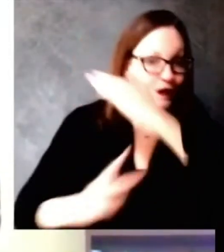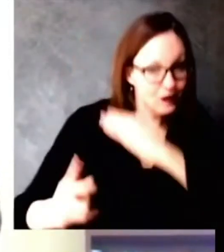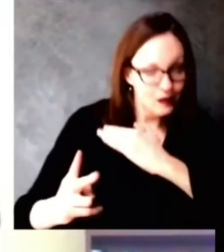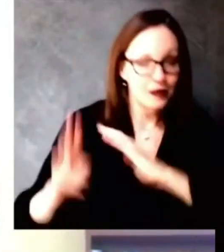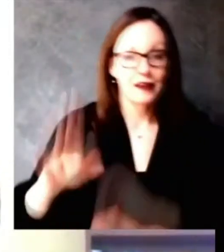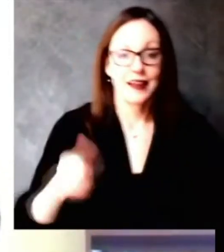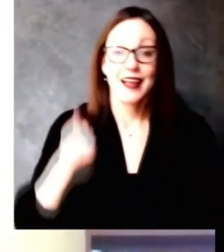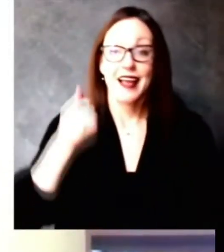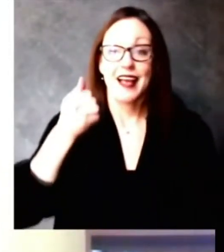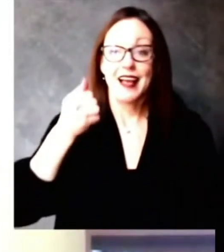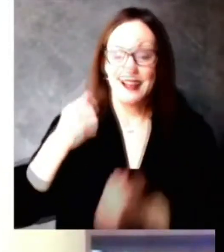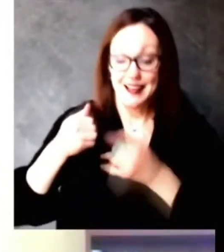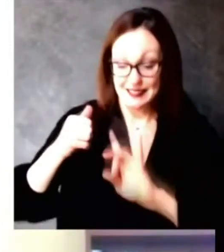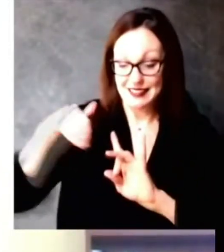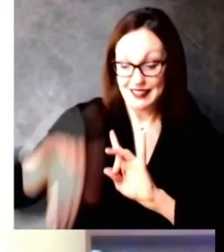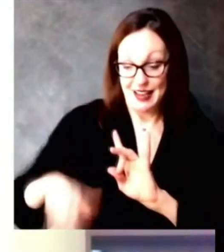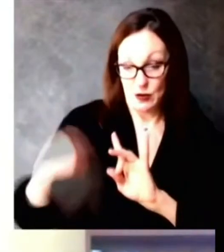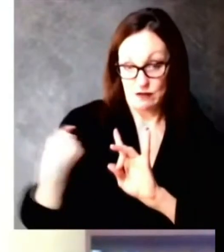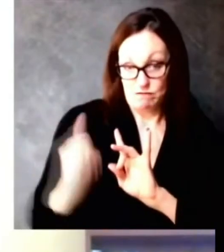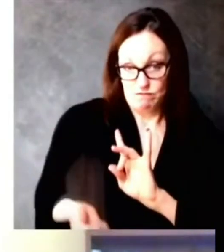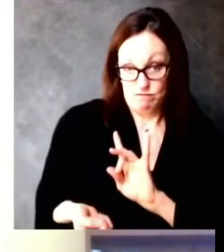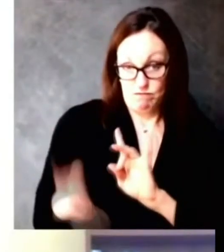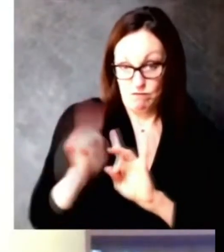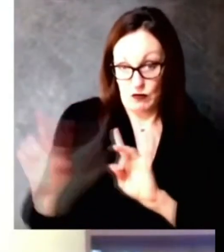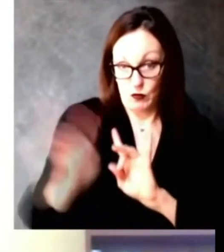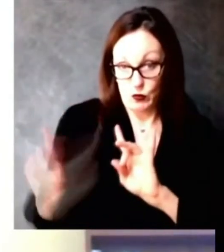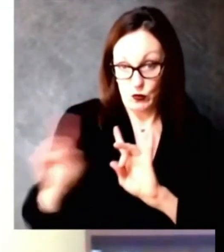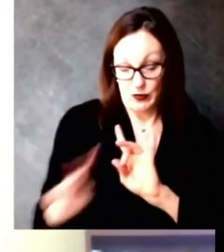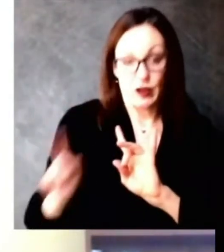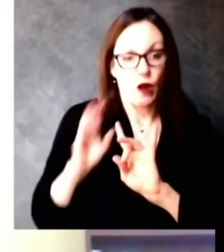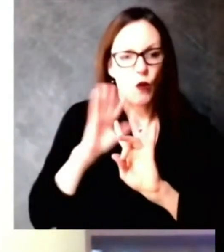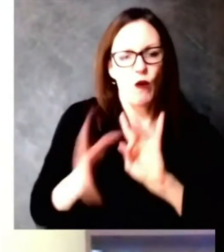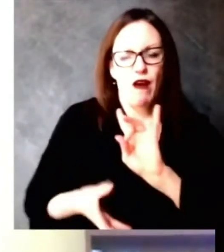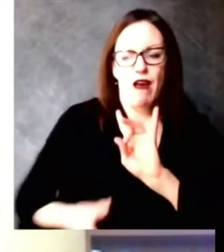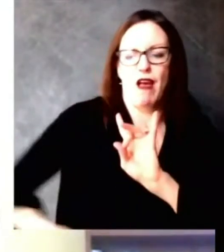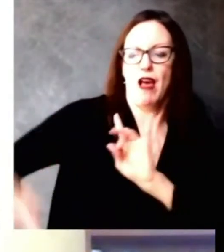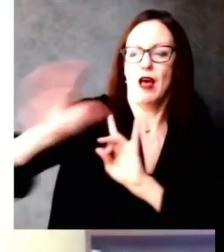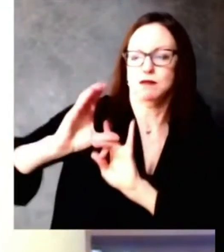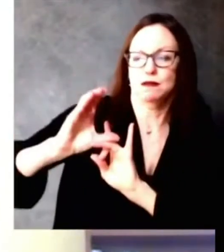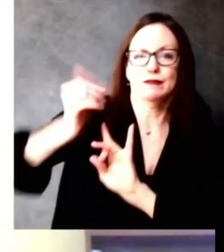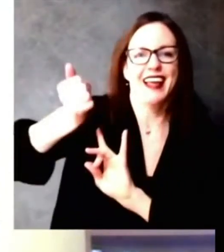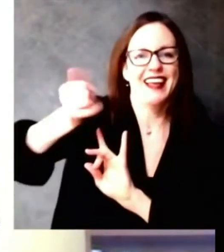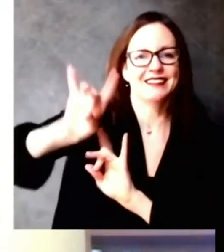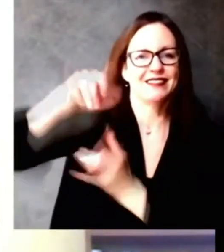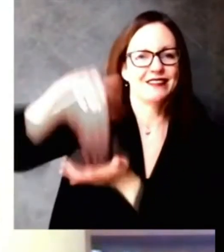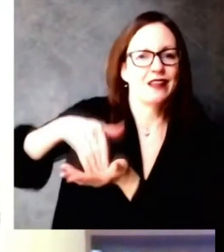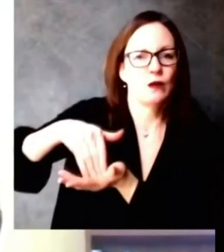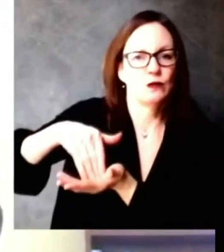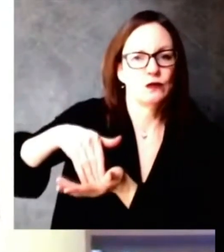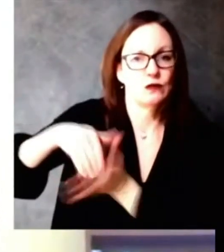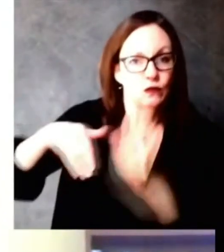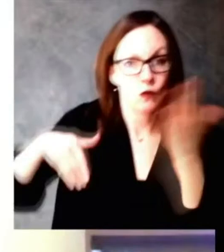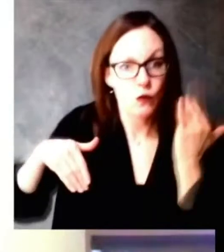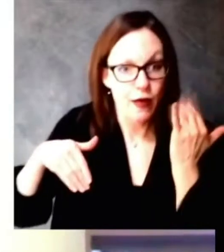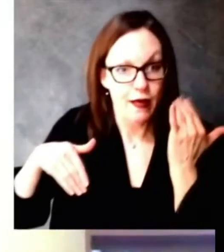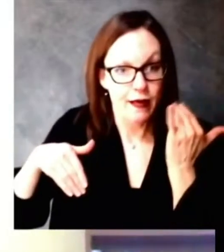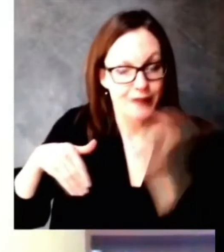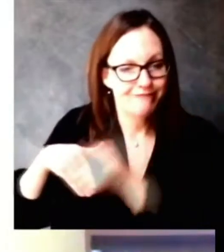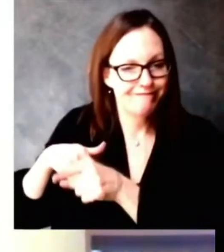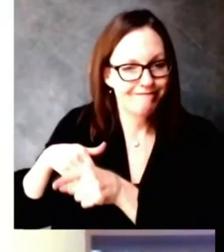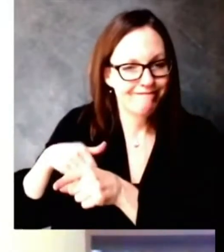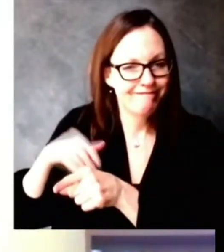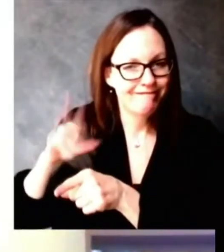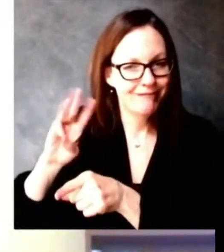have noted that's over 700,000 people. We've vaccinated 300 and some